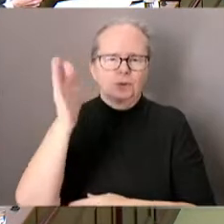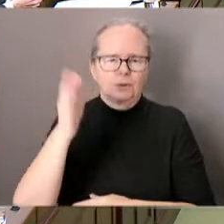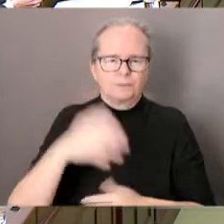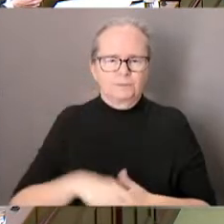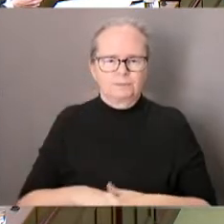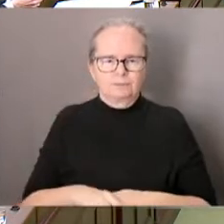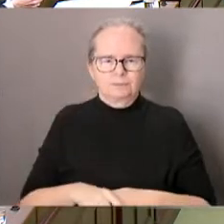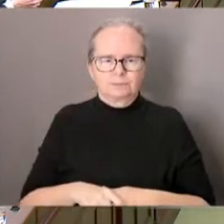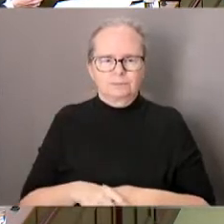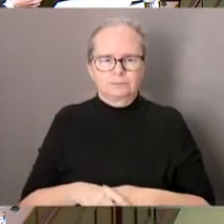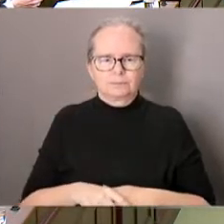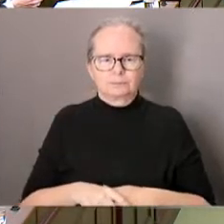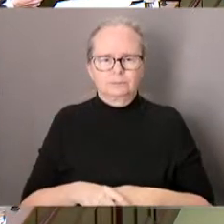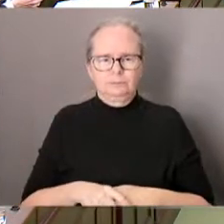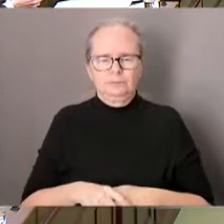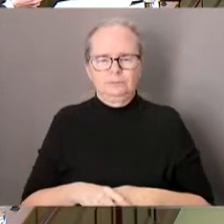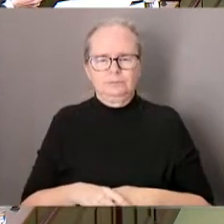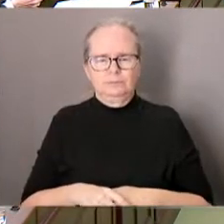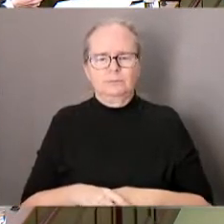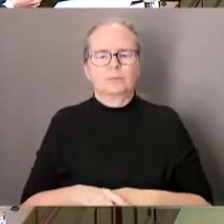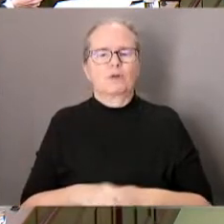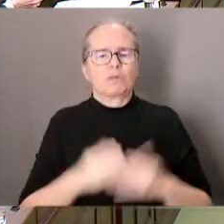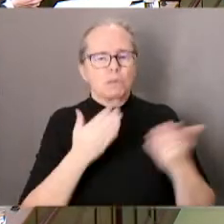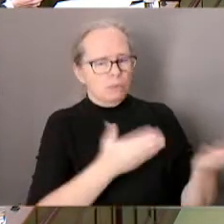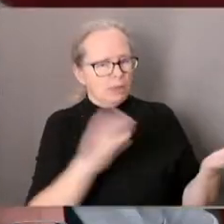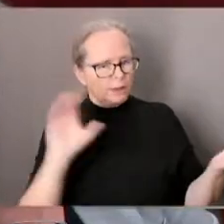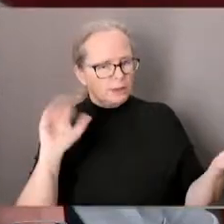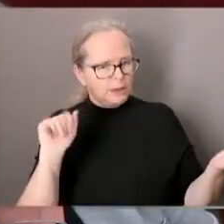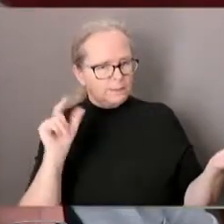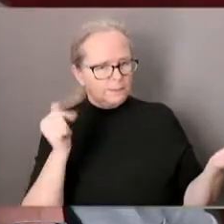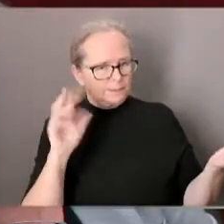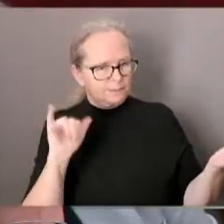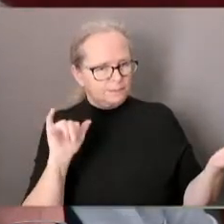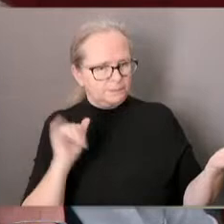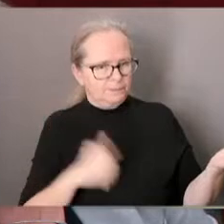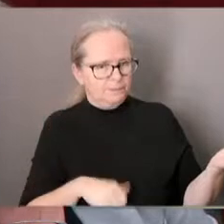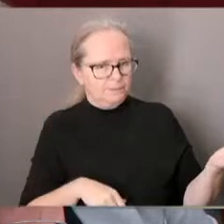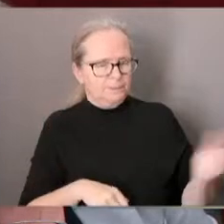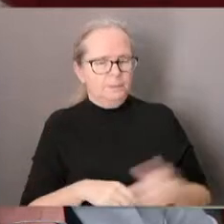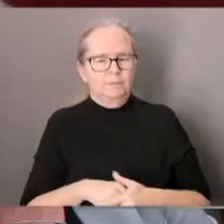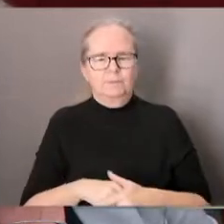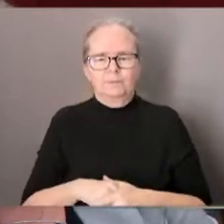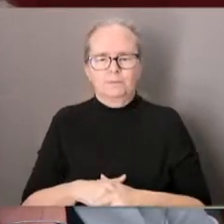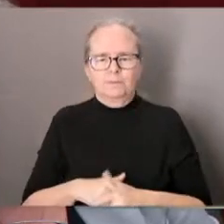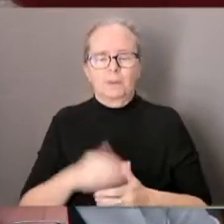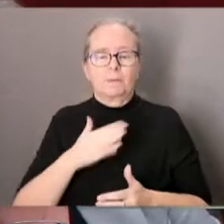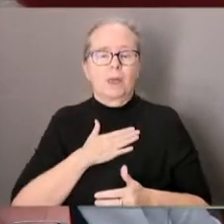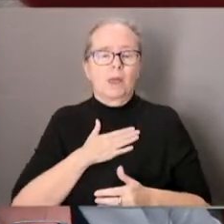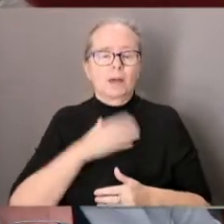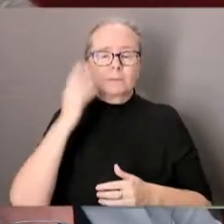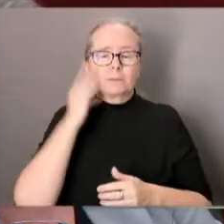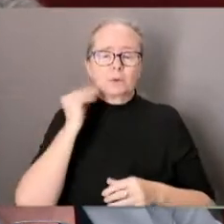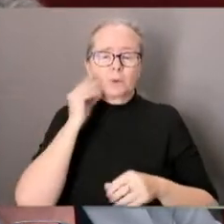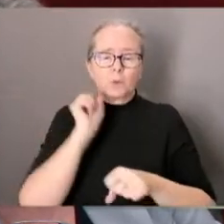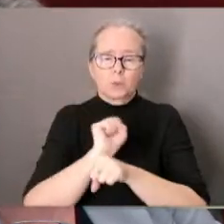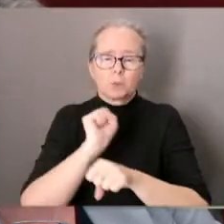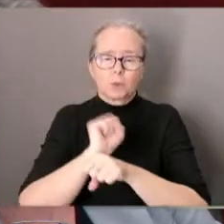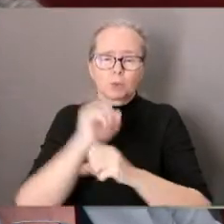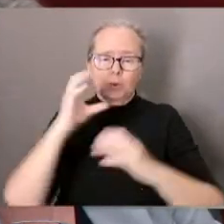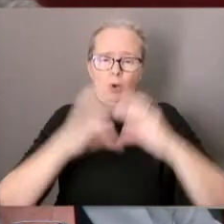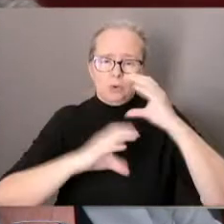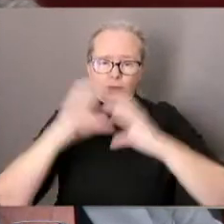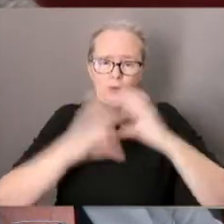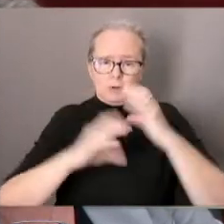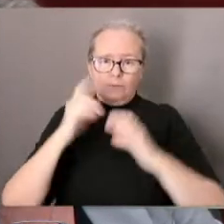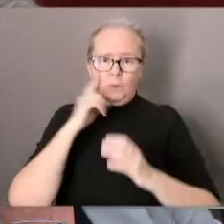Mr Speaker with my history of working in residential construction is perhaps no surprise that I consider housing as a vital pillar of the upward Advantage